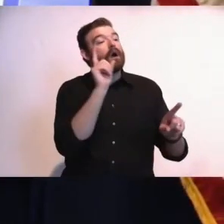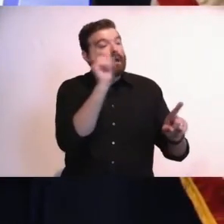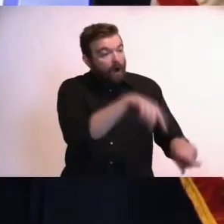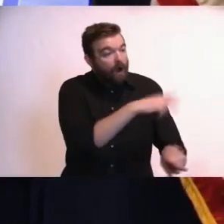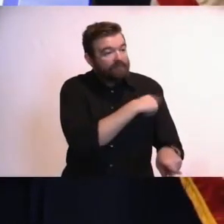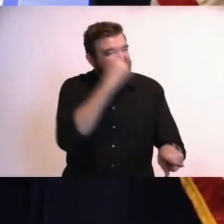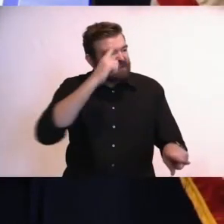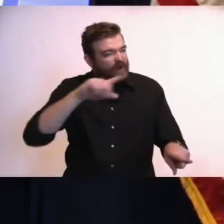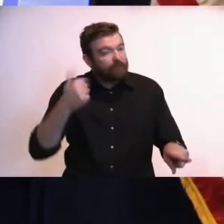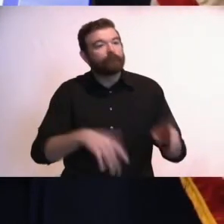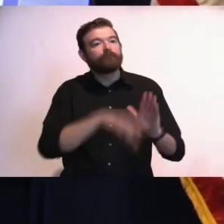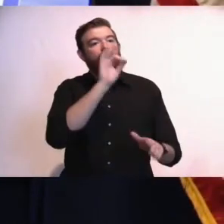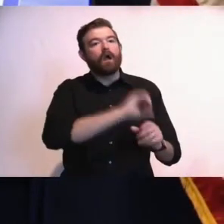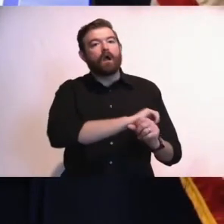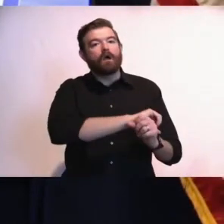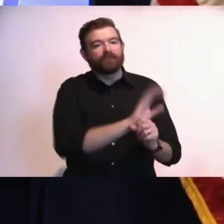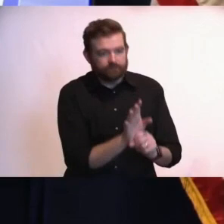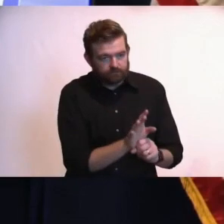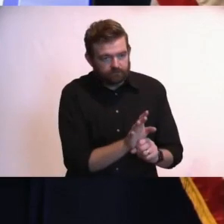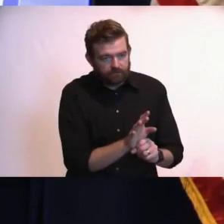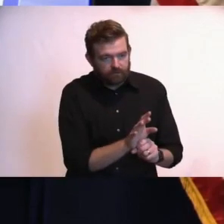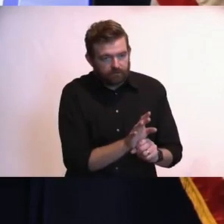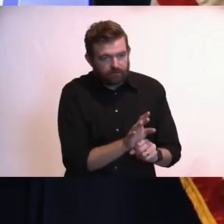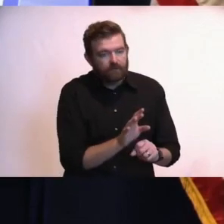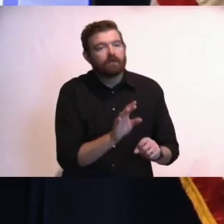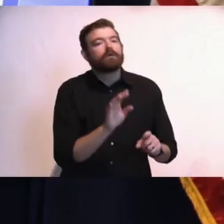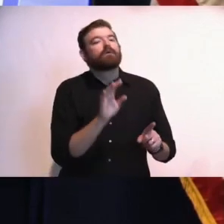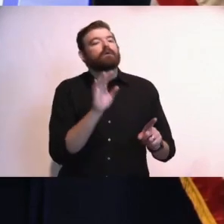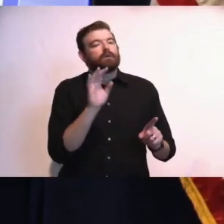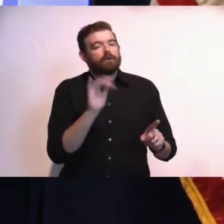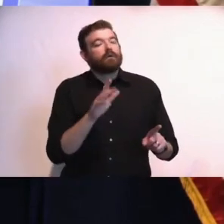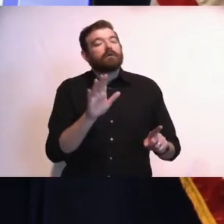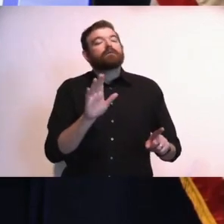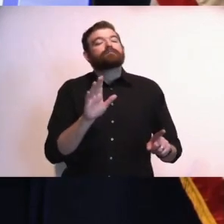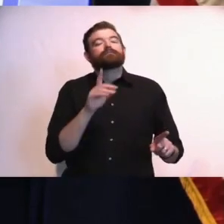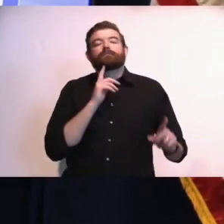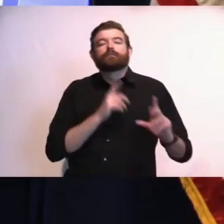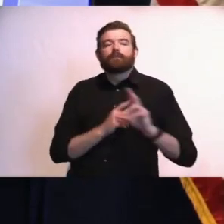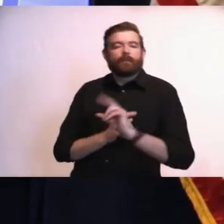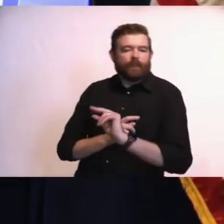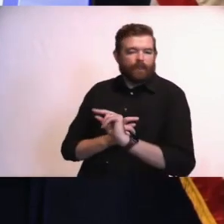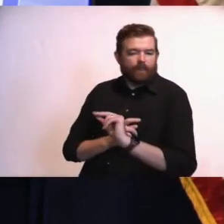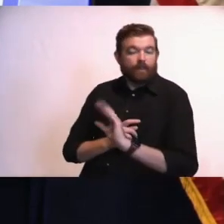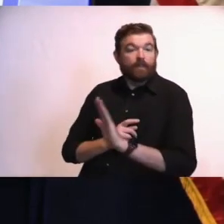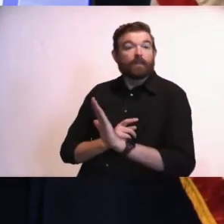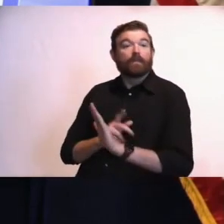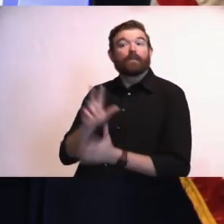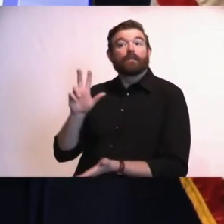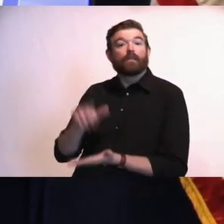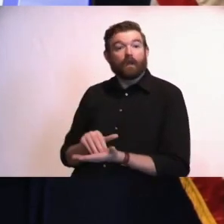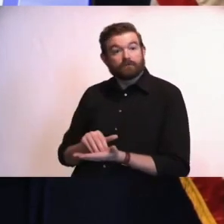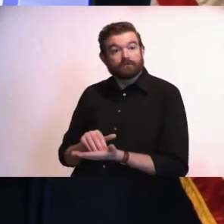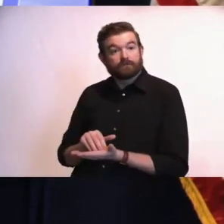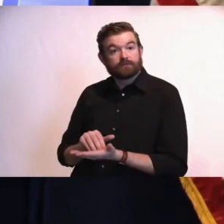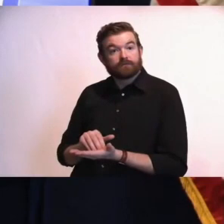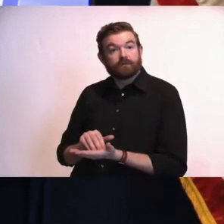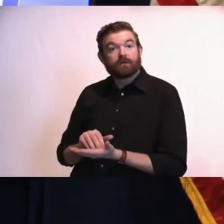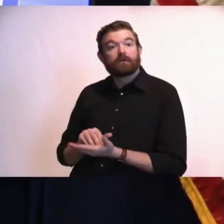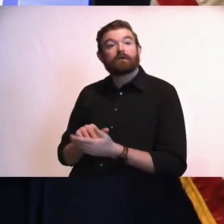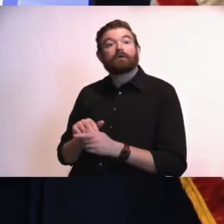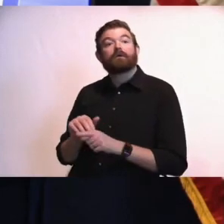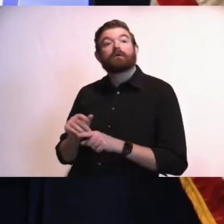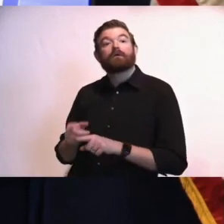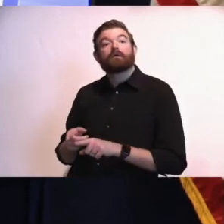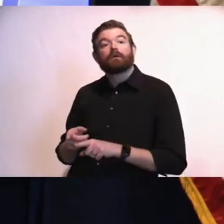reason for being admitted. The other half, on the other hand, are testing positive for COVID,